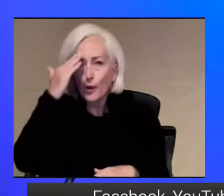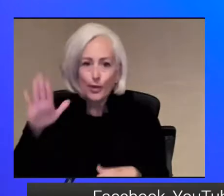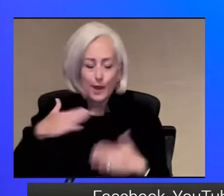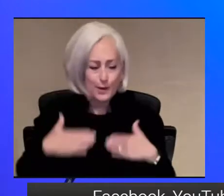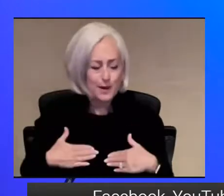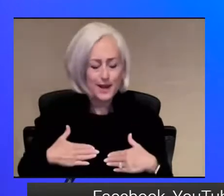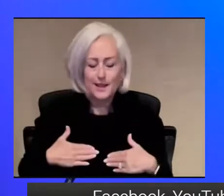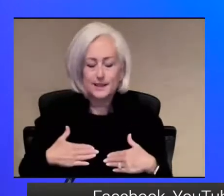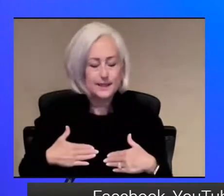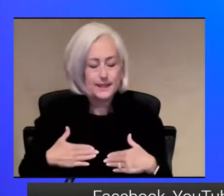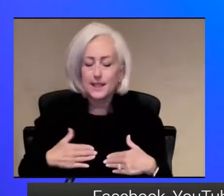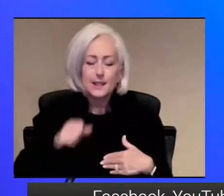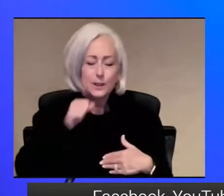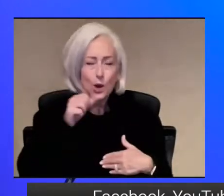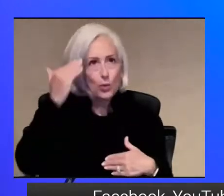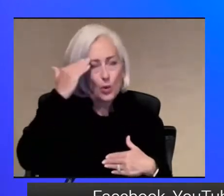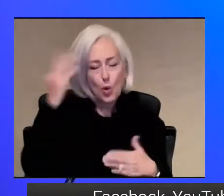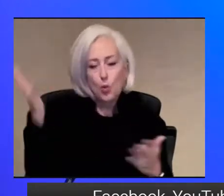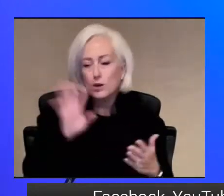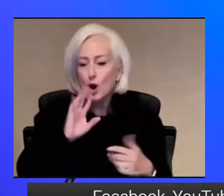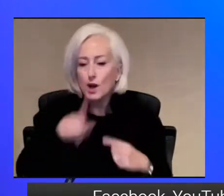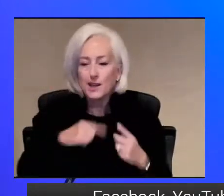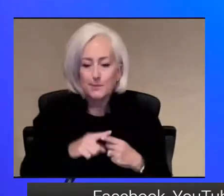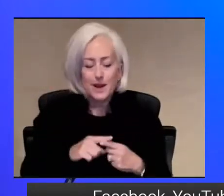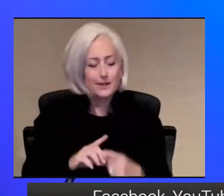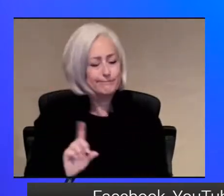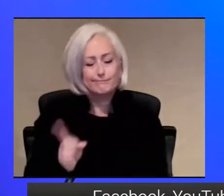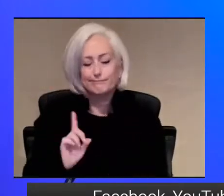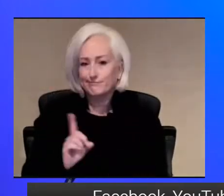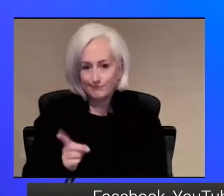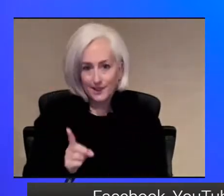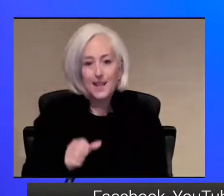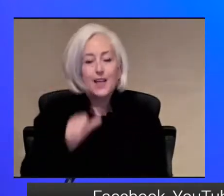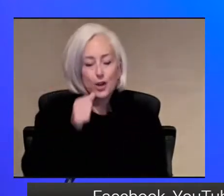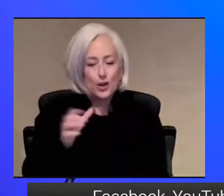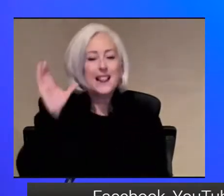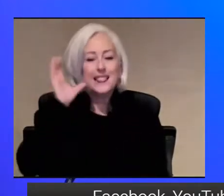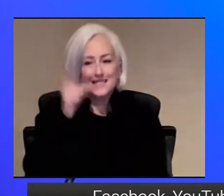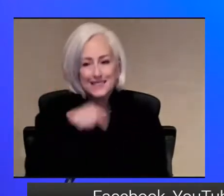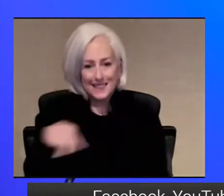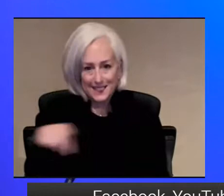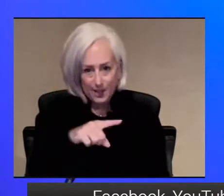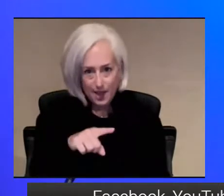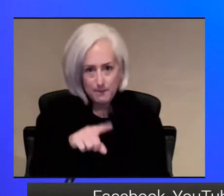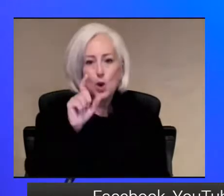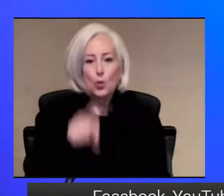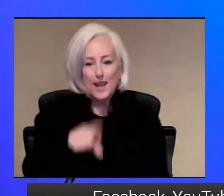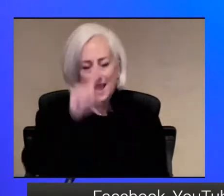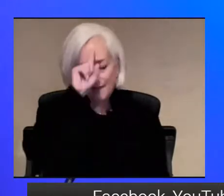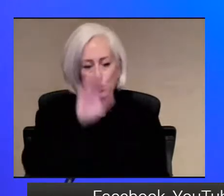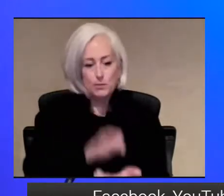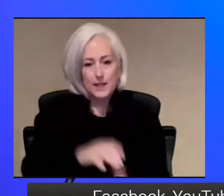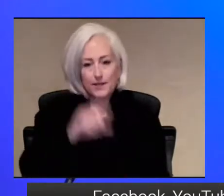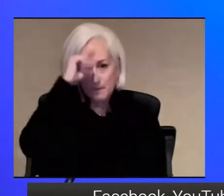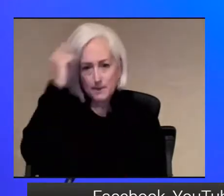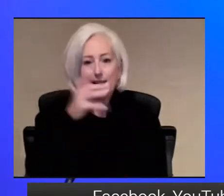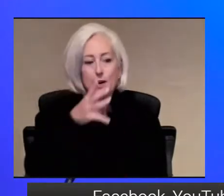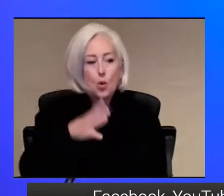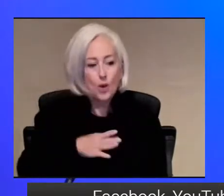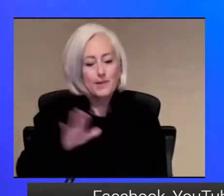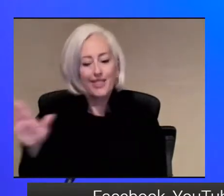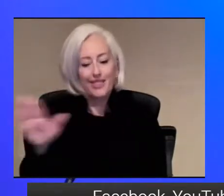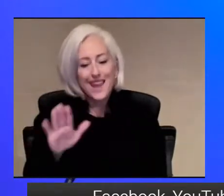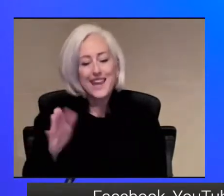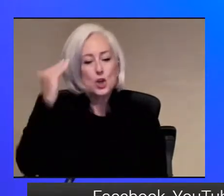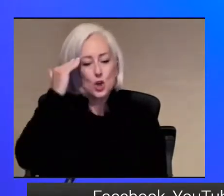about, and so they're not listened to. And so the reality is that in that we have to believe that Black women are the experts of their bodies, and even if